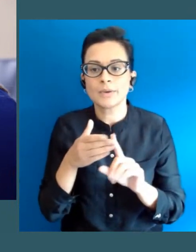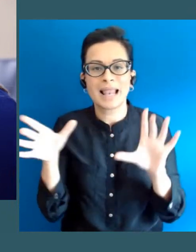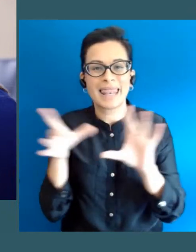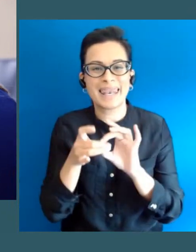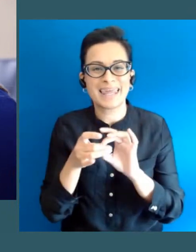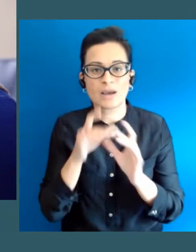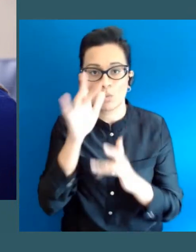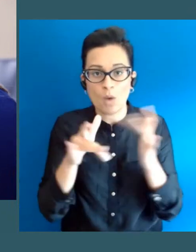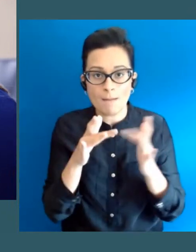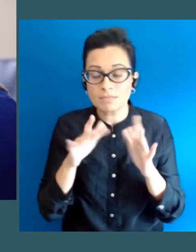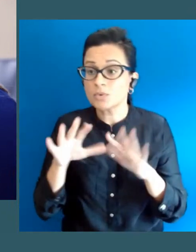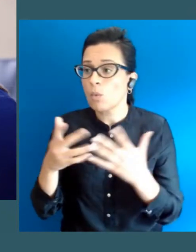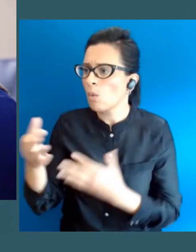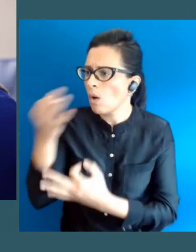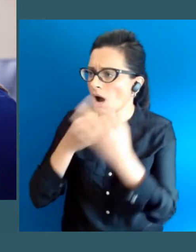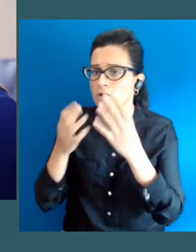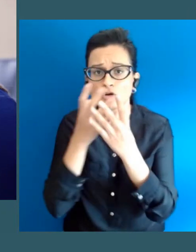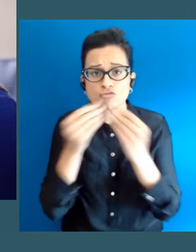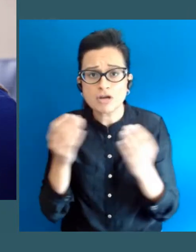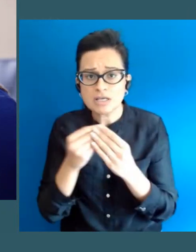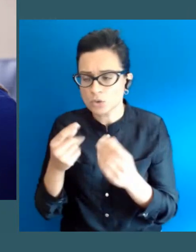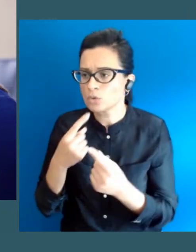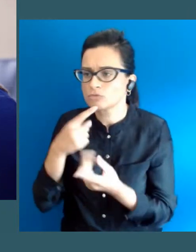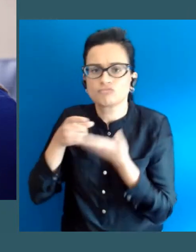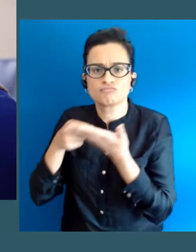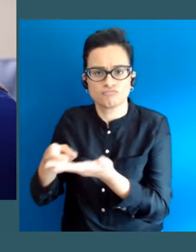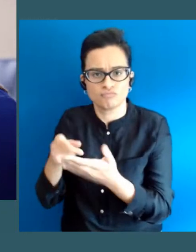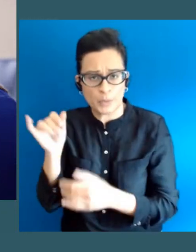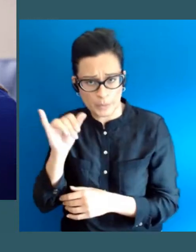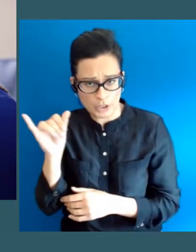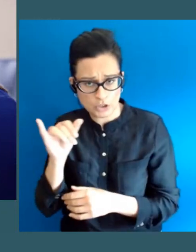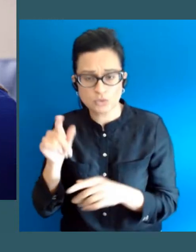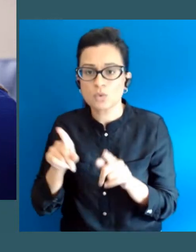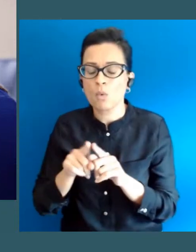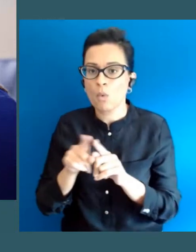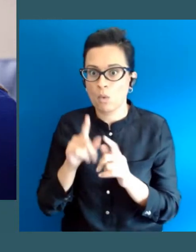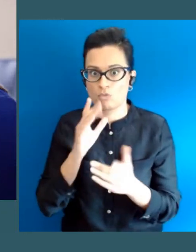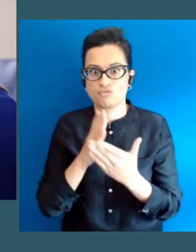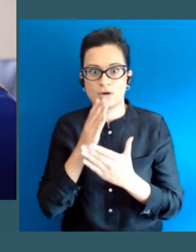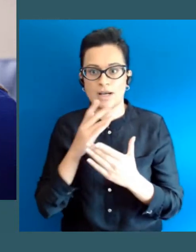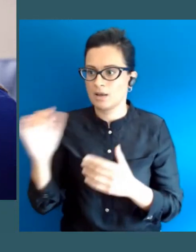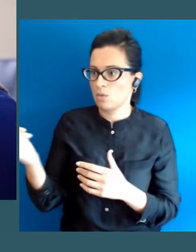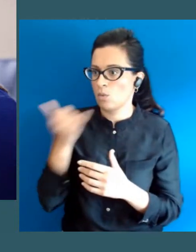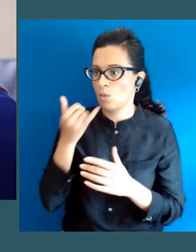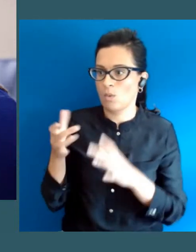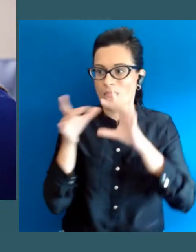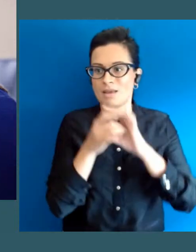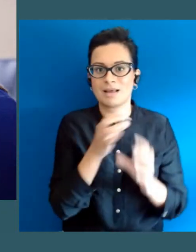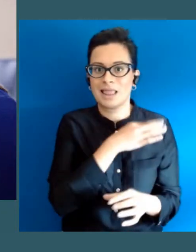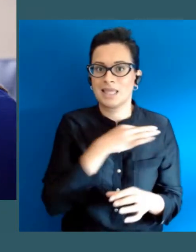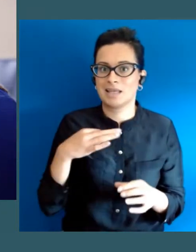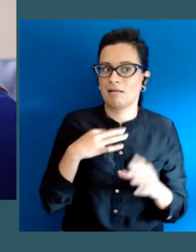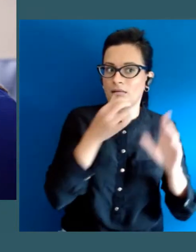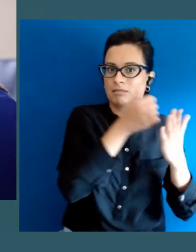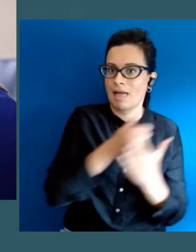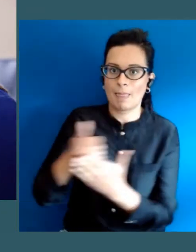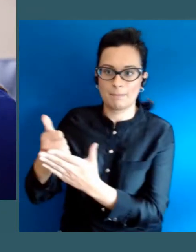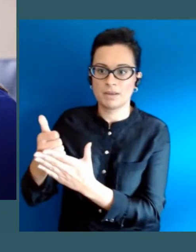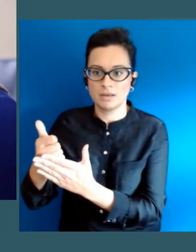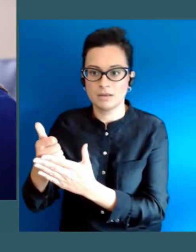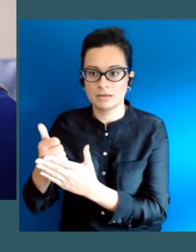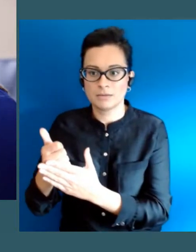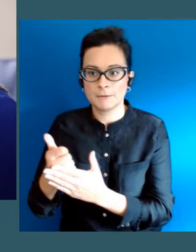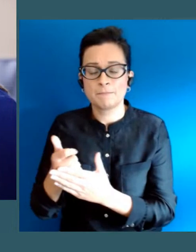people request them, and maybe escalation calls up to clinical as well. So they do quite a lot, and